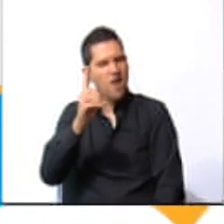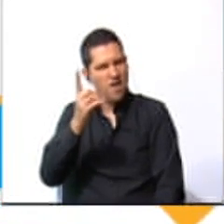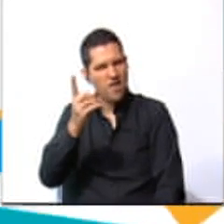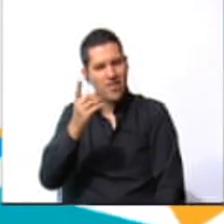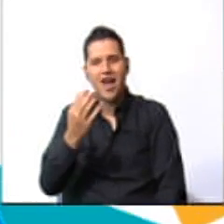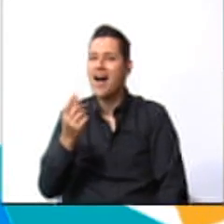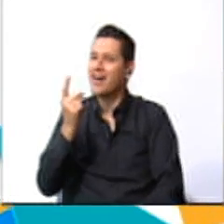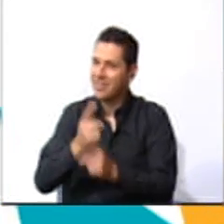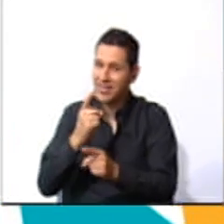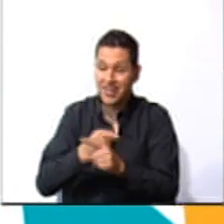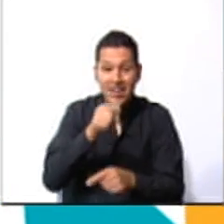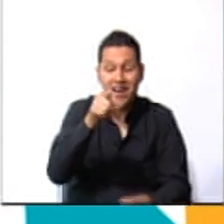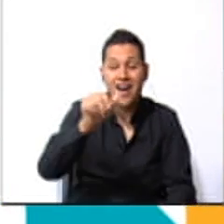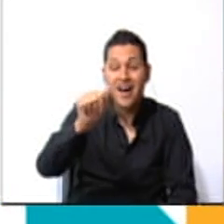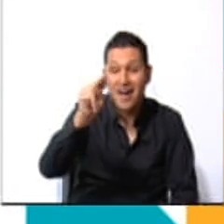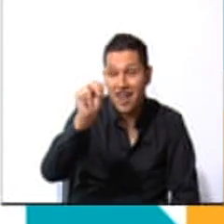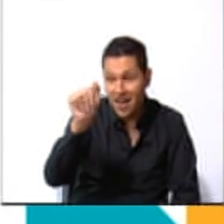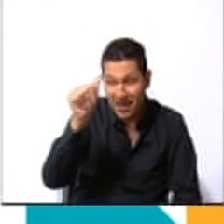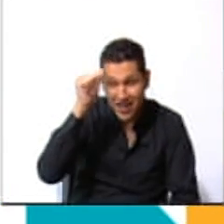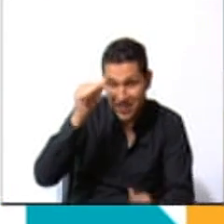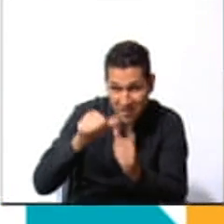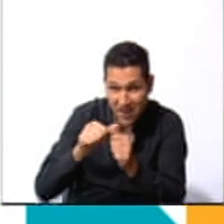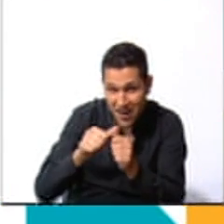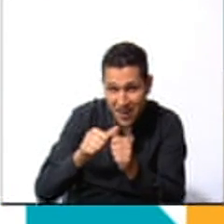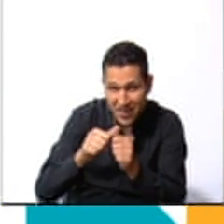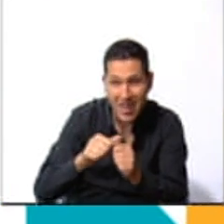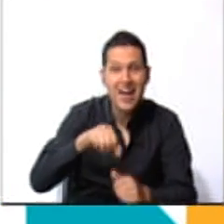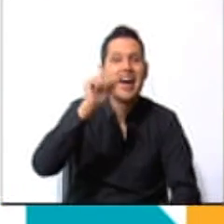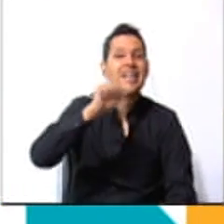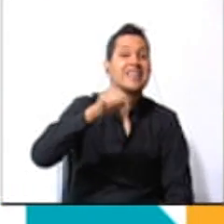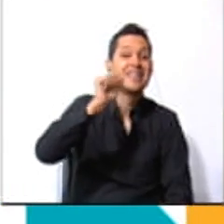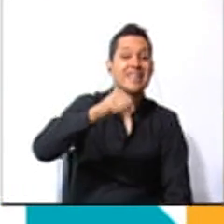Anna, do you remember the question?